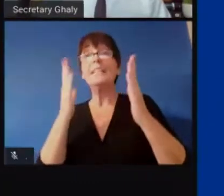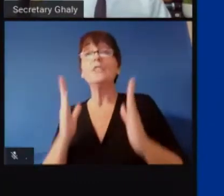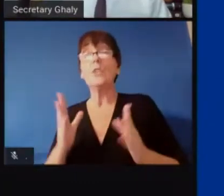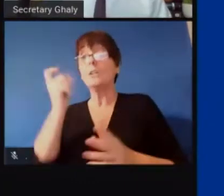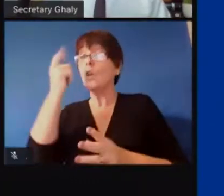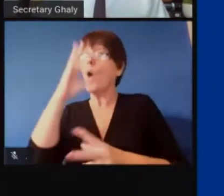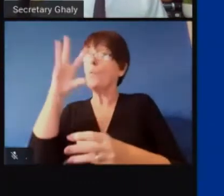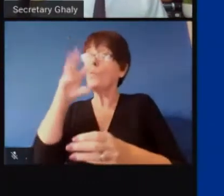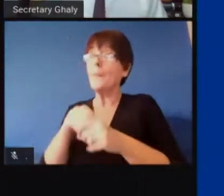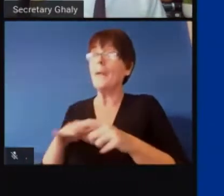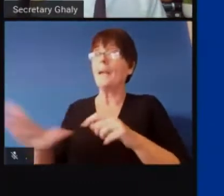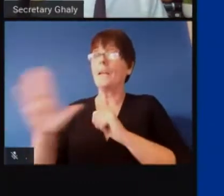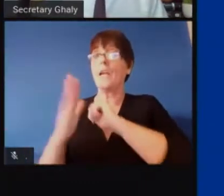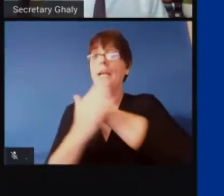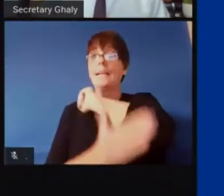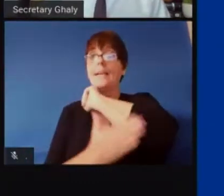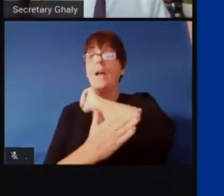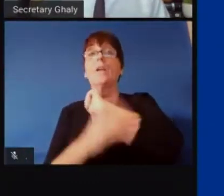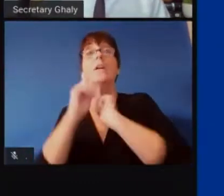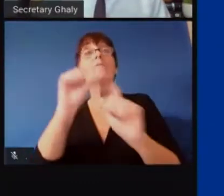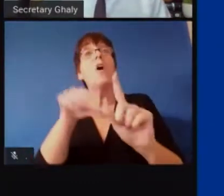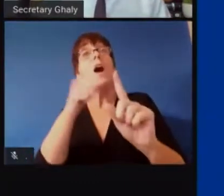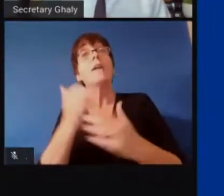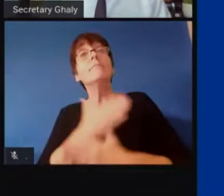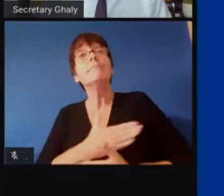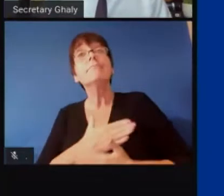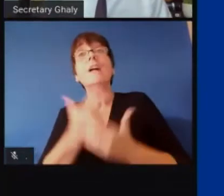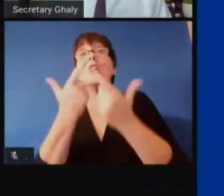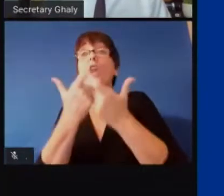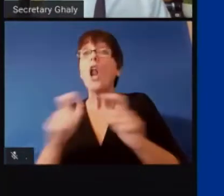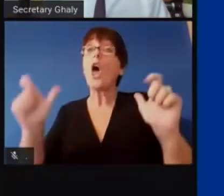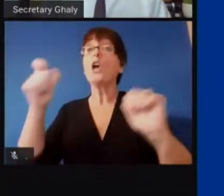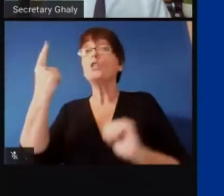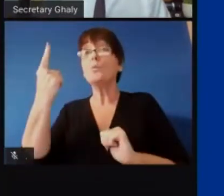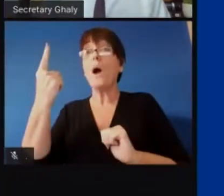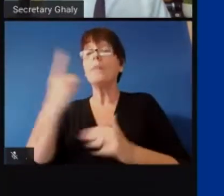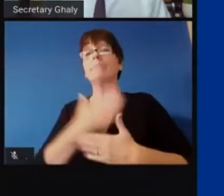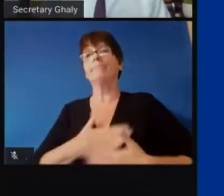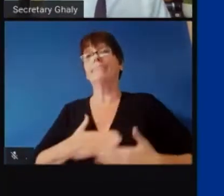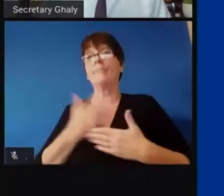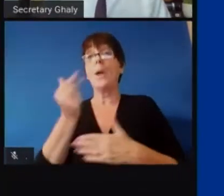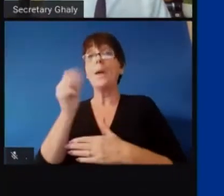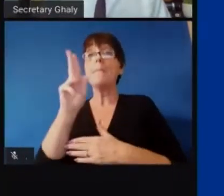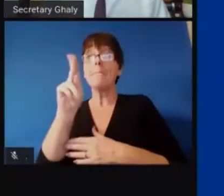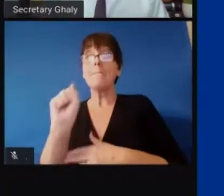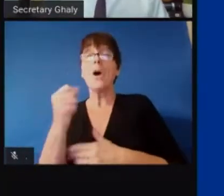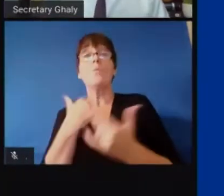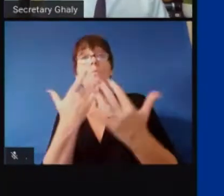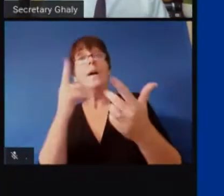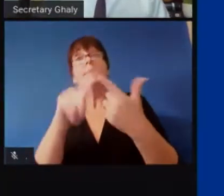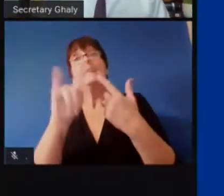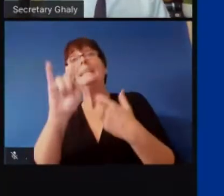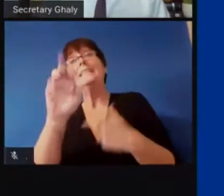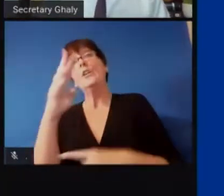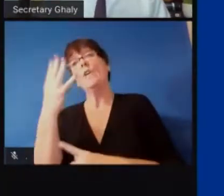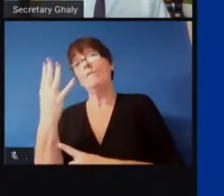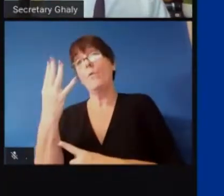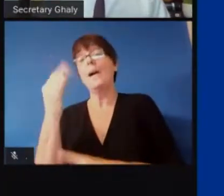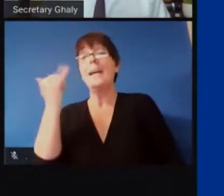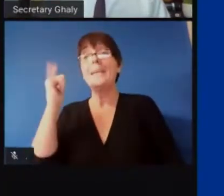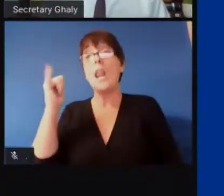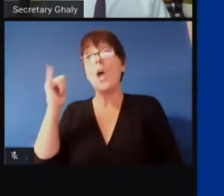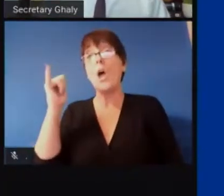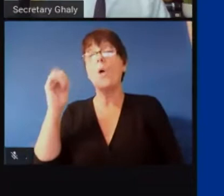the county. For all the other theme parks, the larger theme parks, we are waiting till Tier 4, that's the yellow tier,